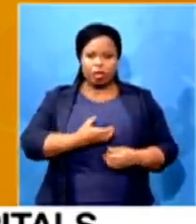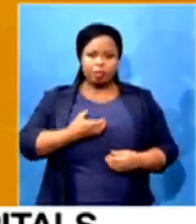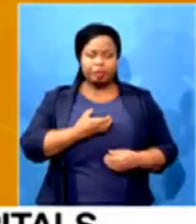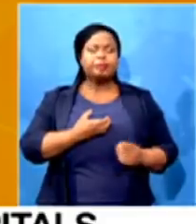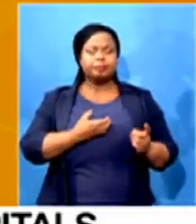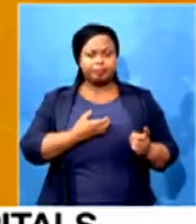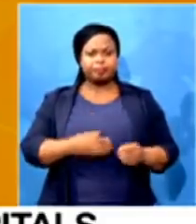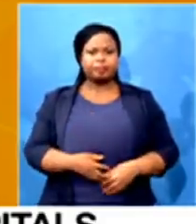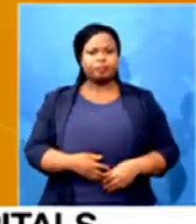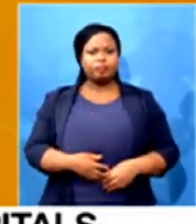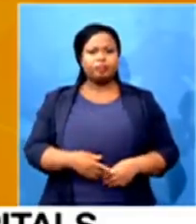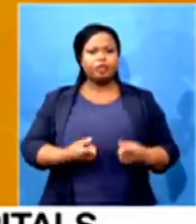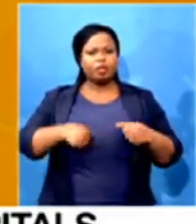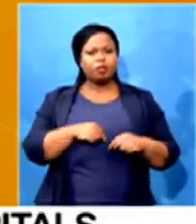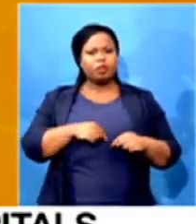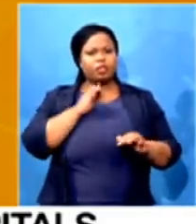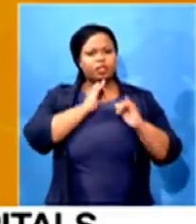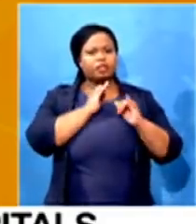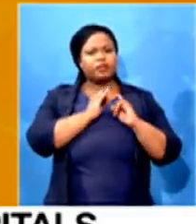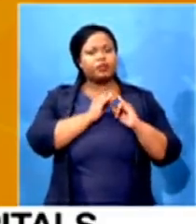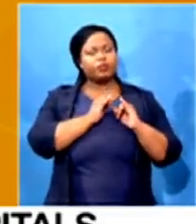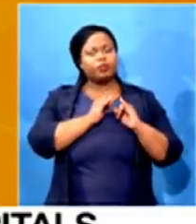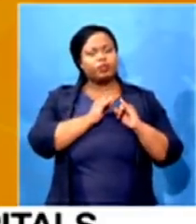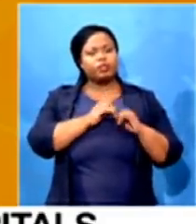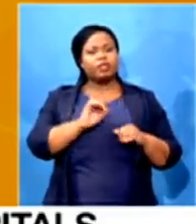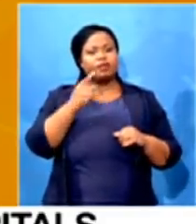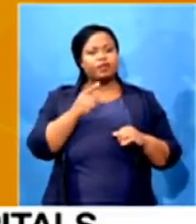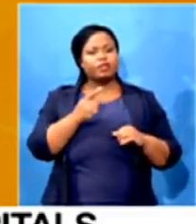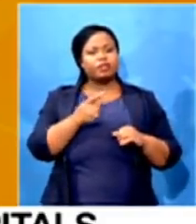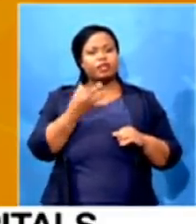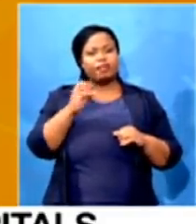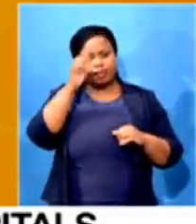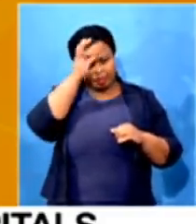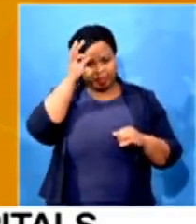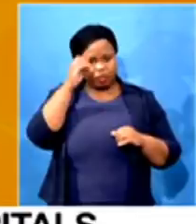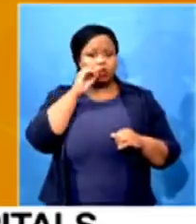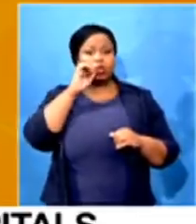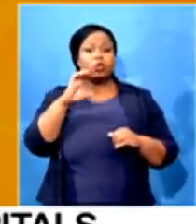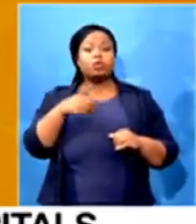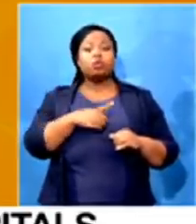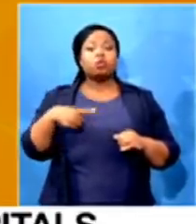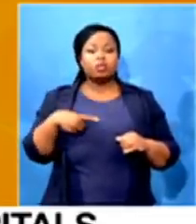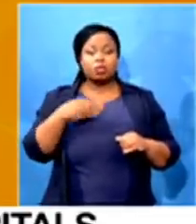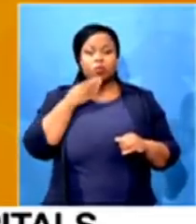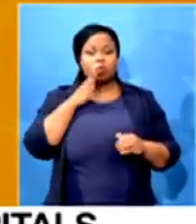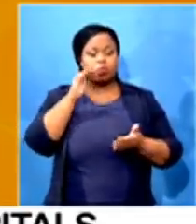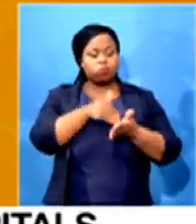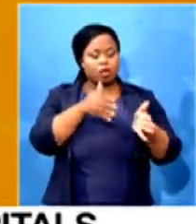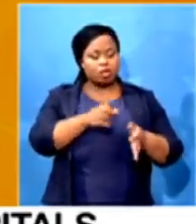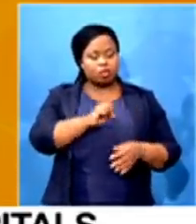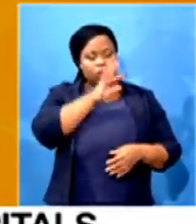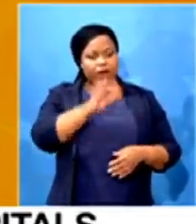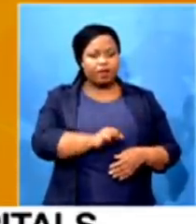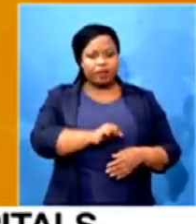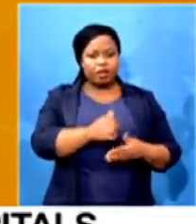but we obviously had an interview in the first hour on the program talking to the Cuban doctors that had been sent to South Africa